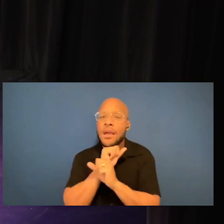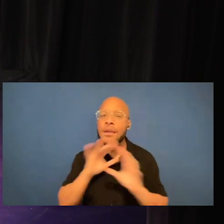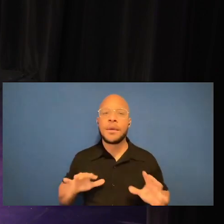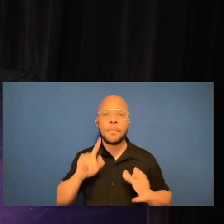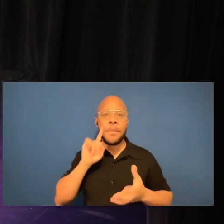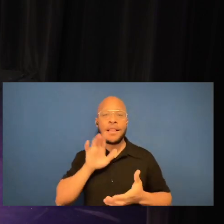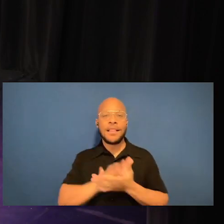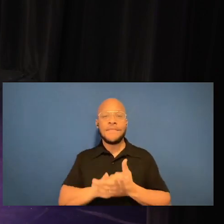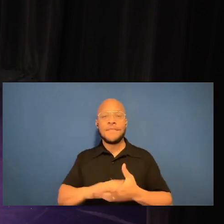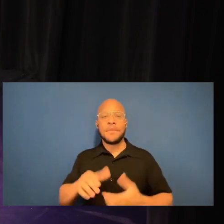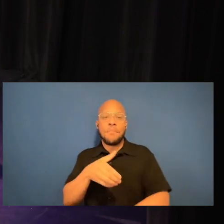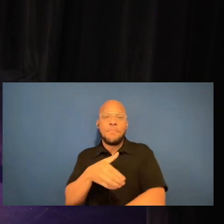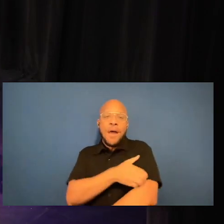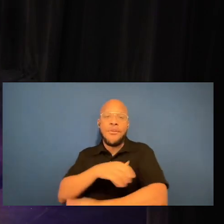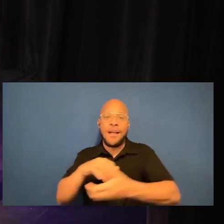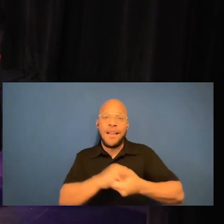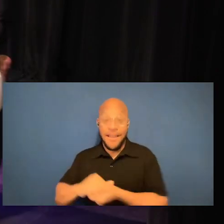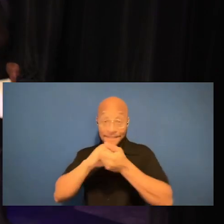there.